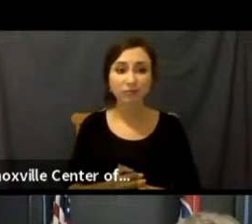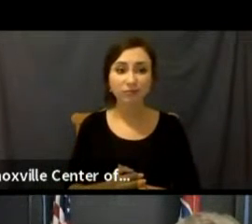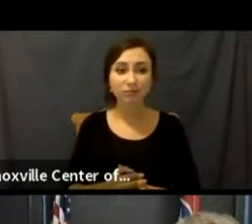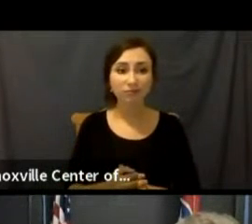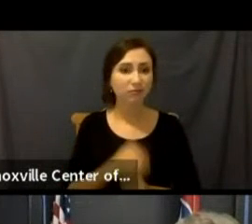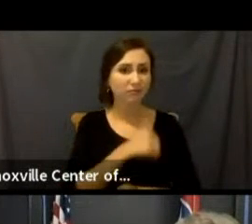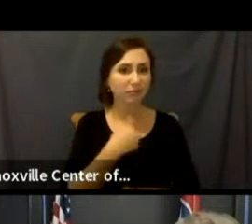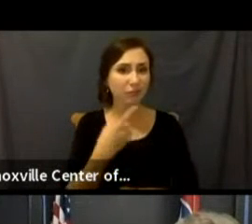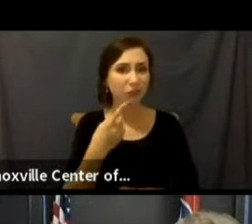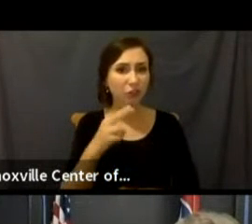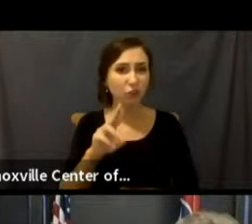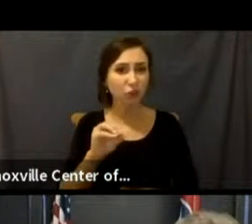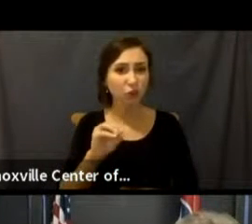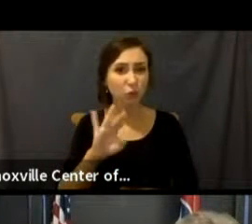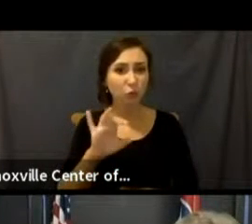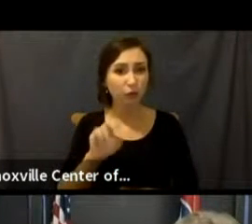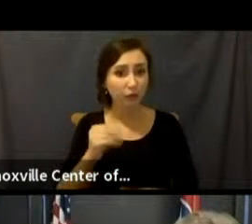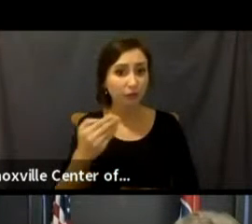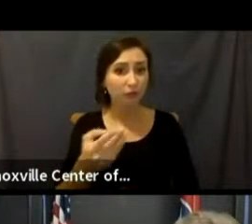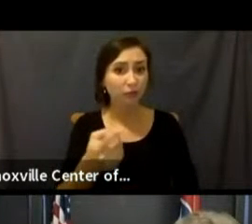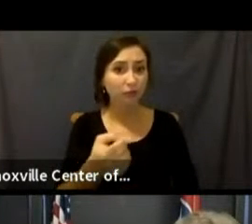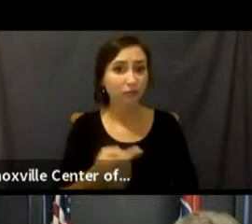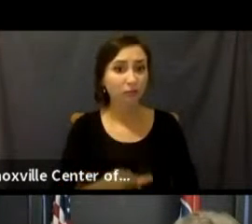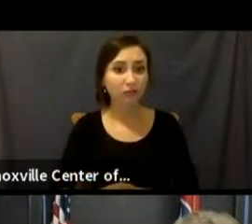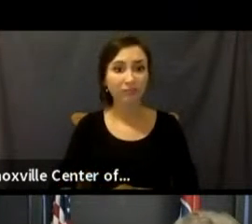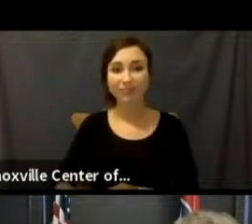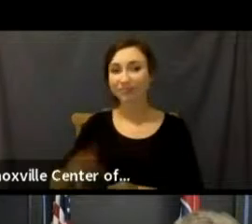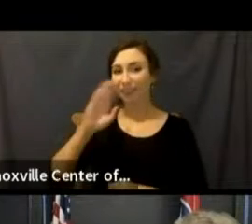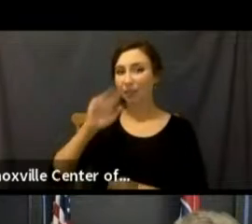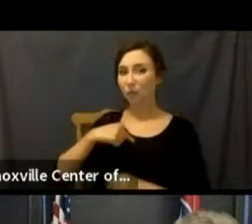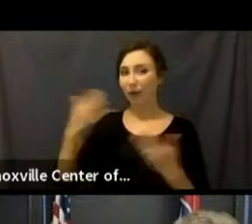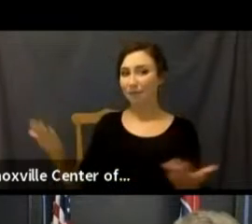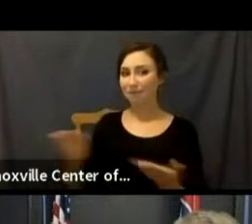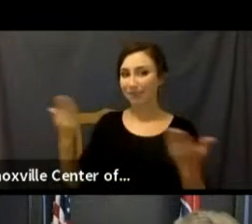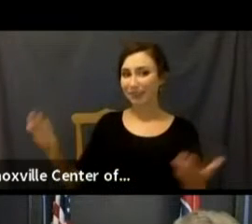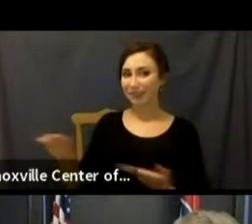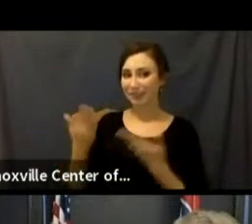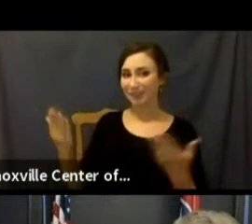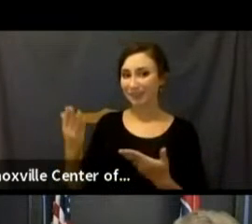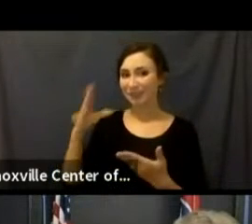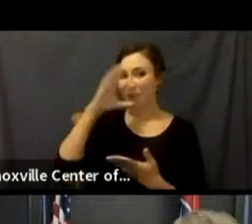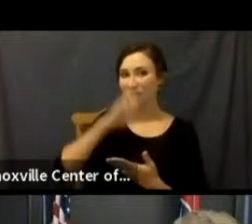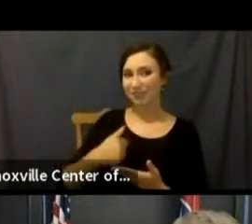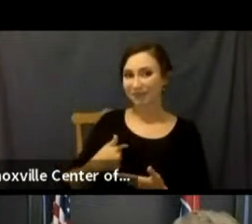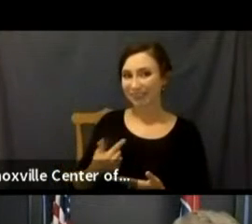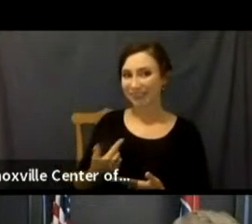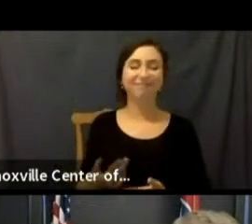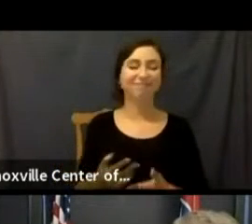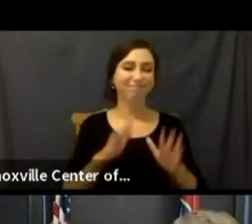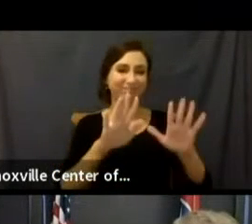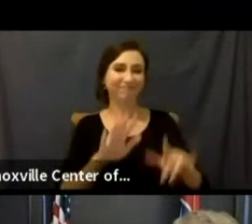Sorry, Dr. O'Brien. Dr. O'Brien? I am present and accounted for. Okay. Good. Great.